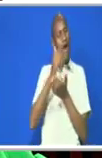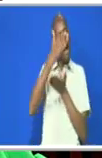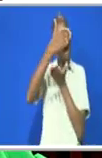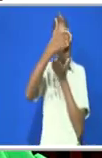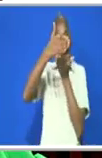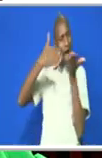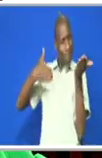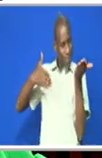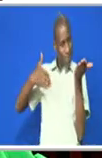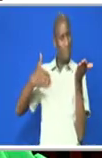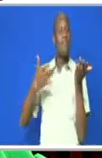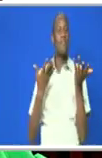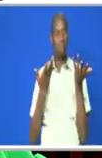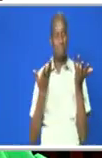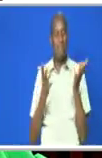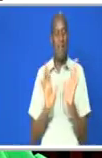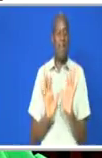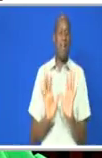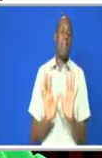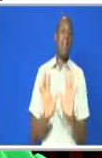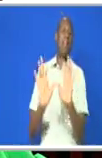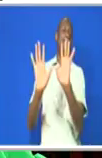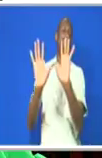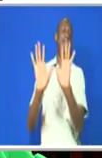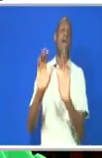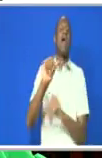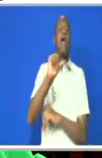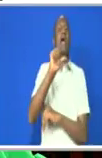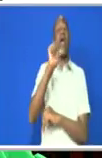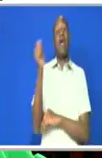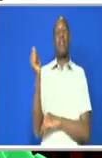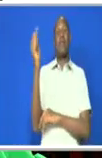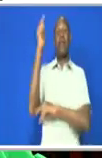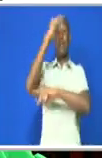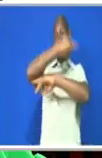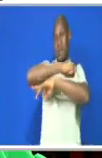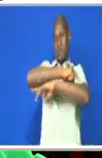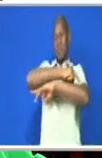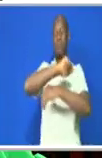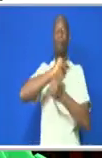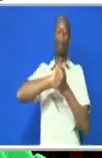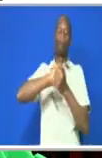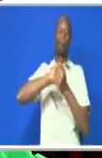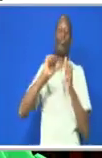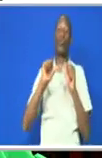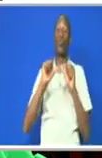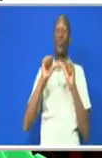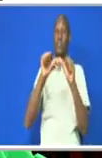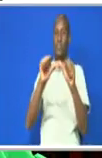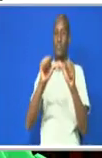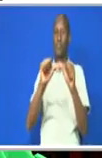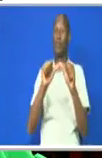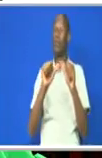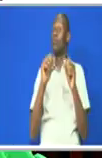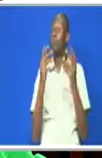clothes and leave others for the next day. And so, what she will